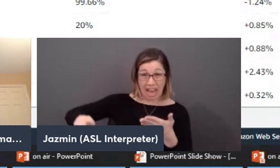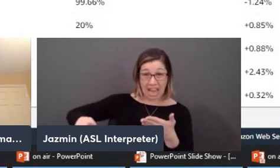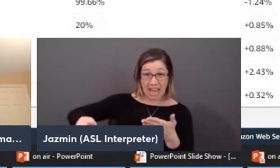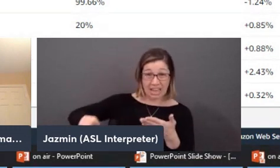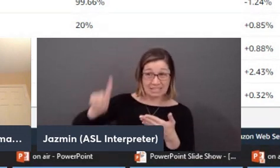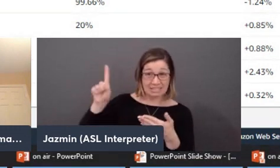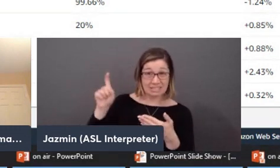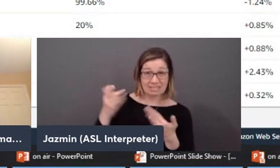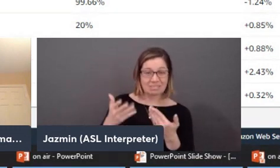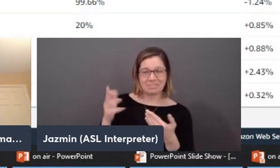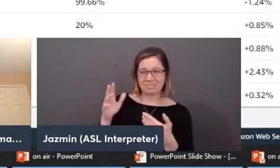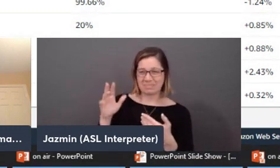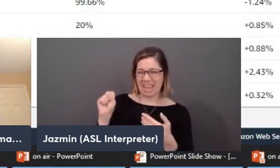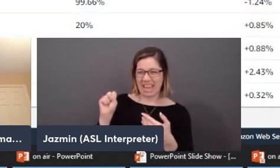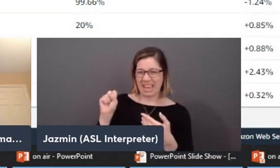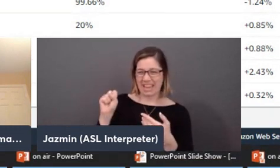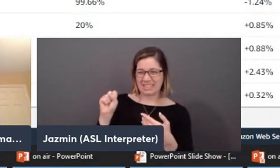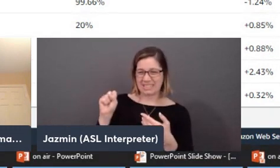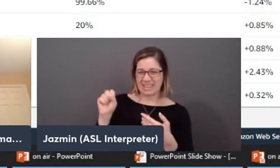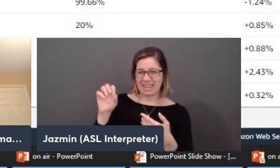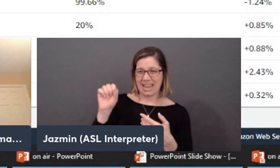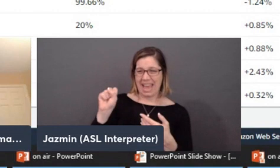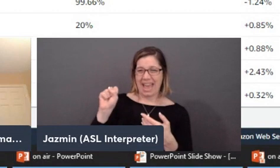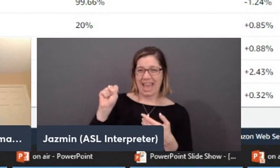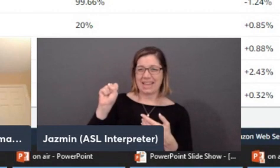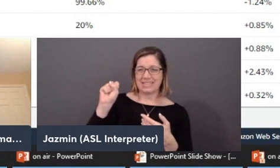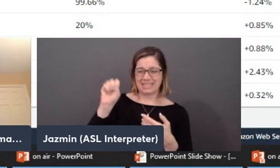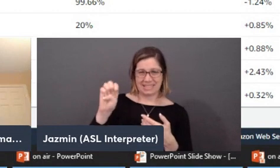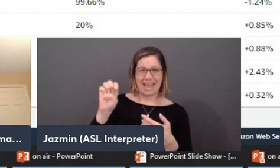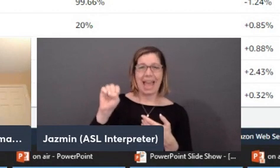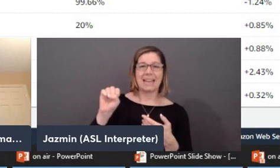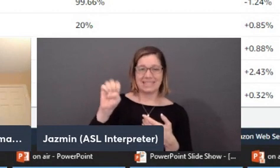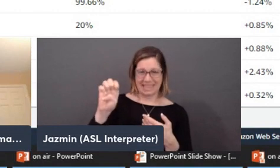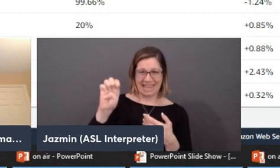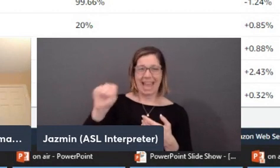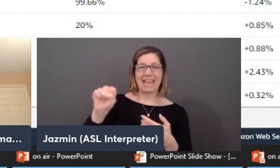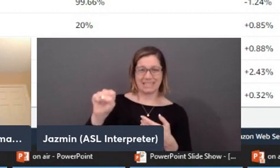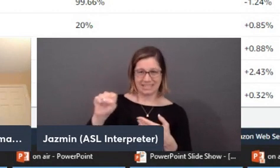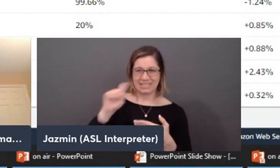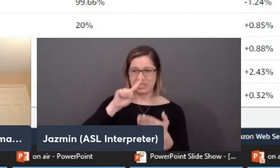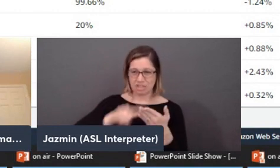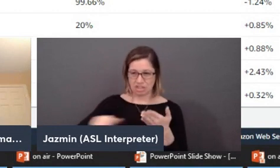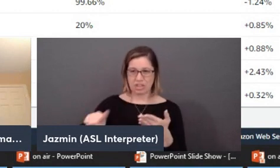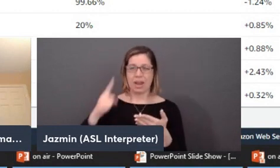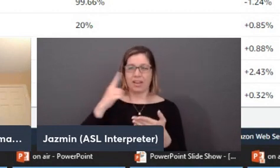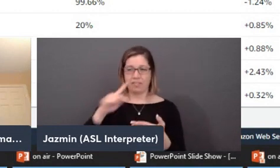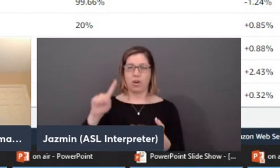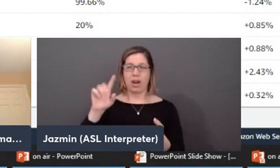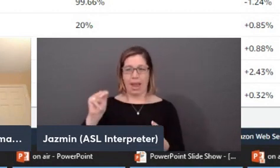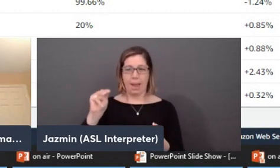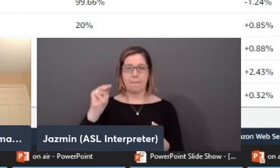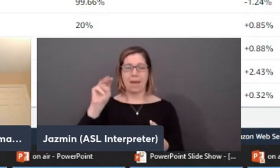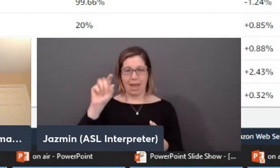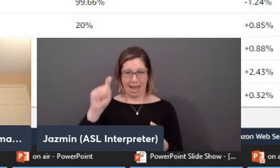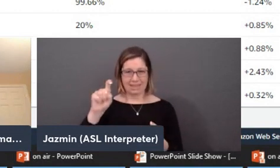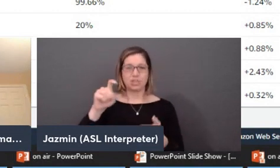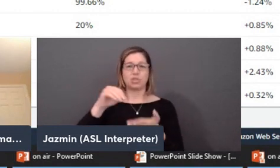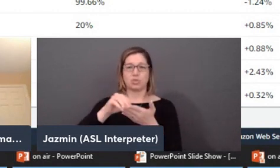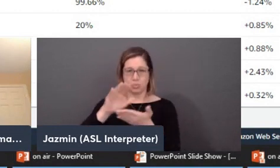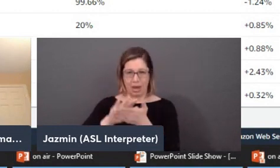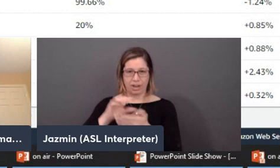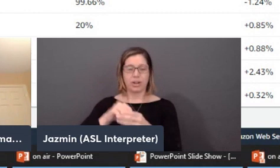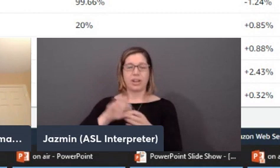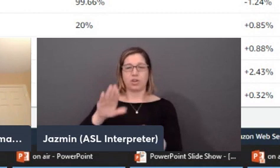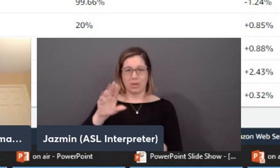asking SES in general. Does it check first for an MX record in your DNS associated to a domain before sending